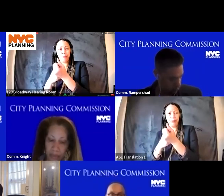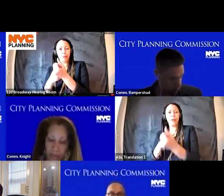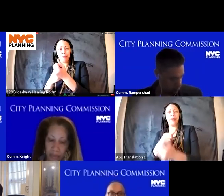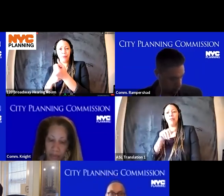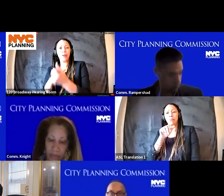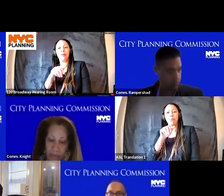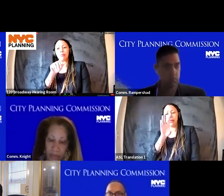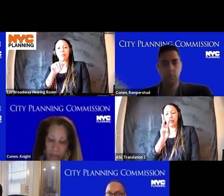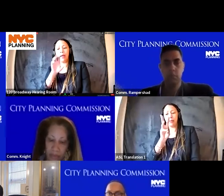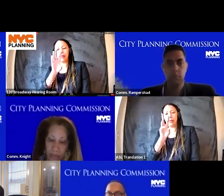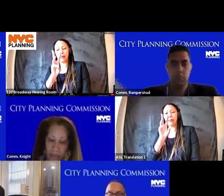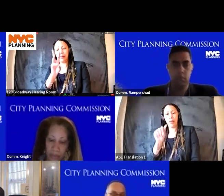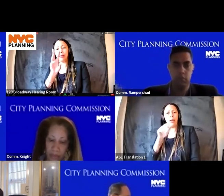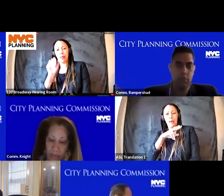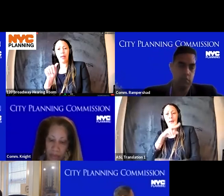application,